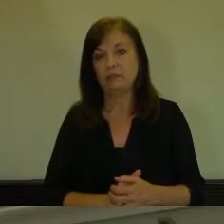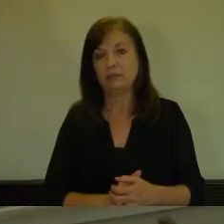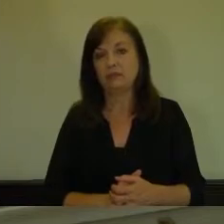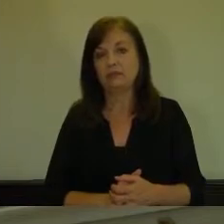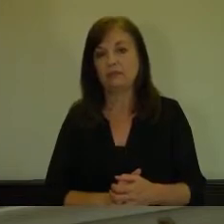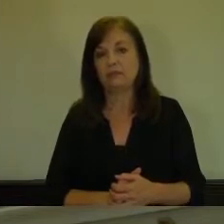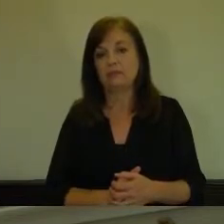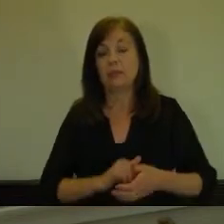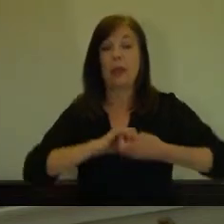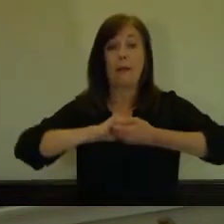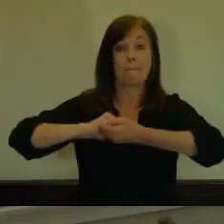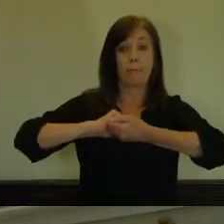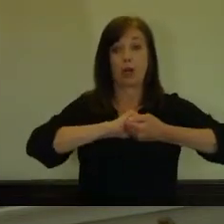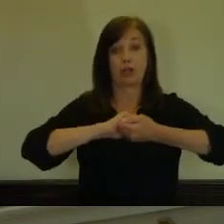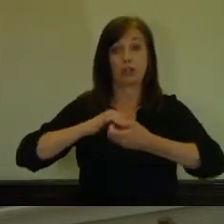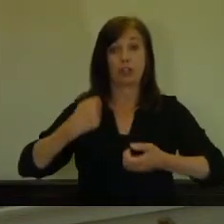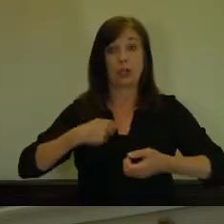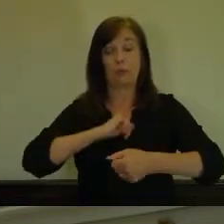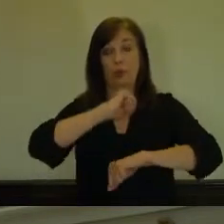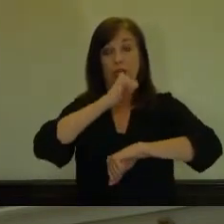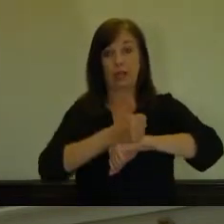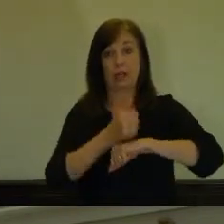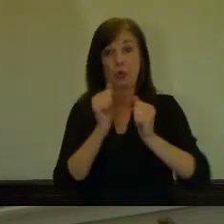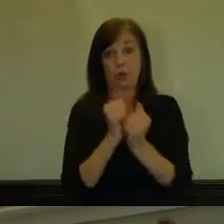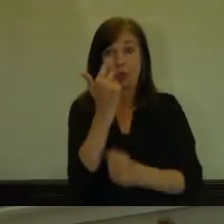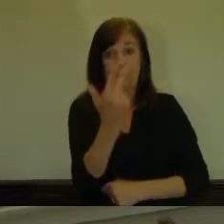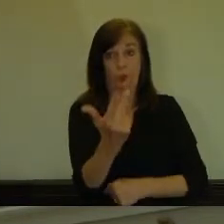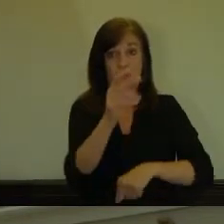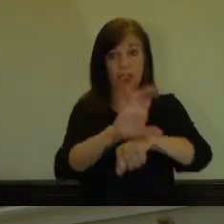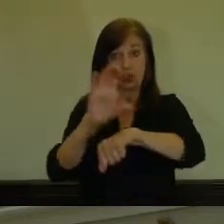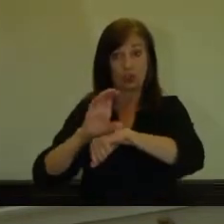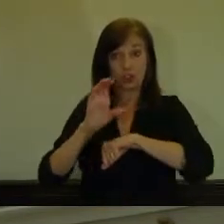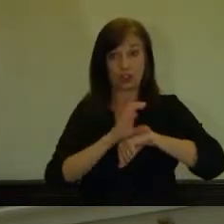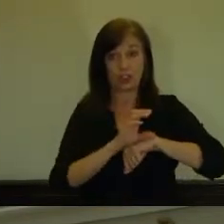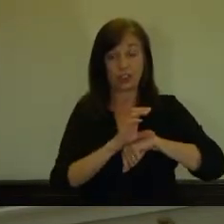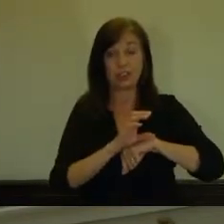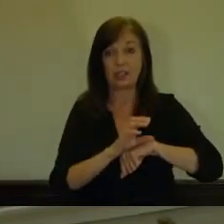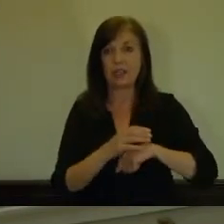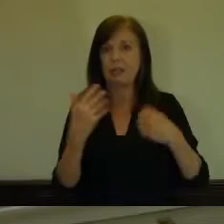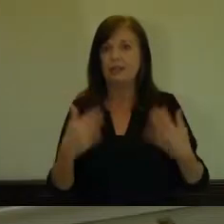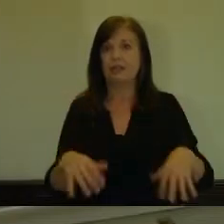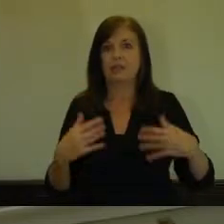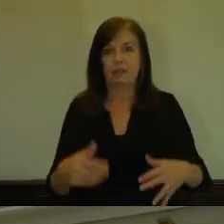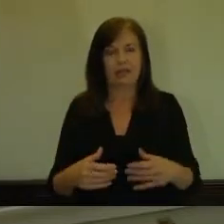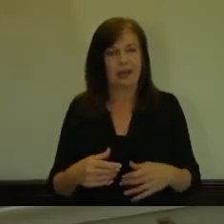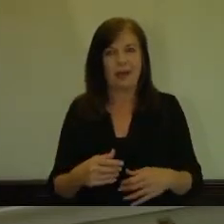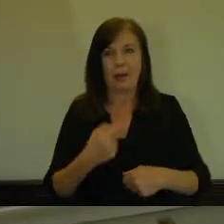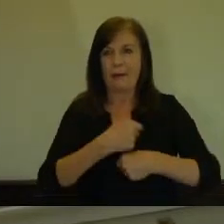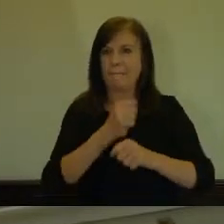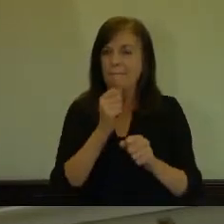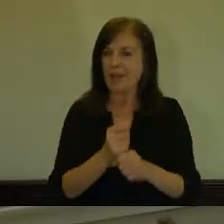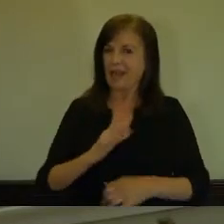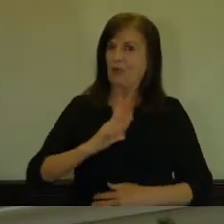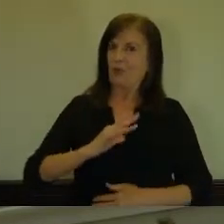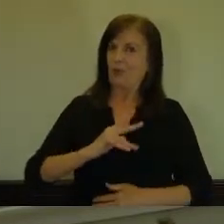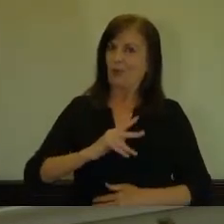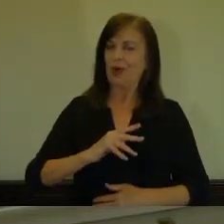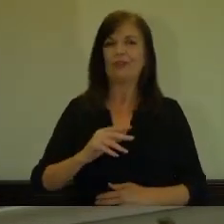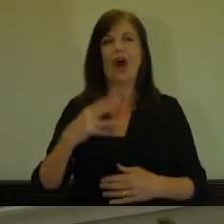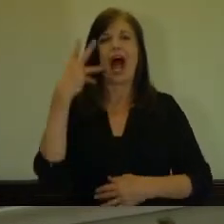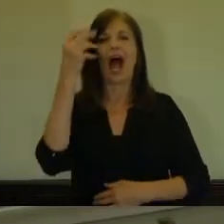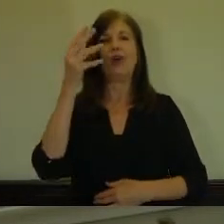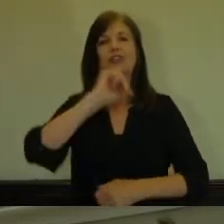The partnership we established with the three churches and the city of Rochester was about more than fundraising to make an outdoor civil rights heritage